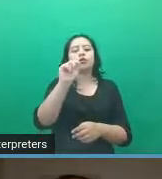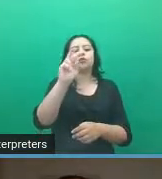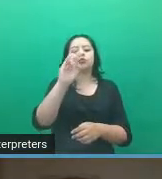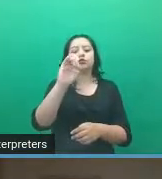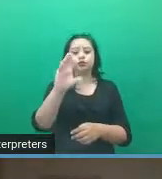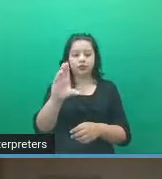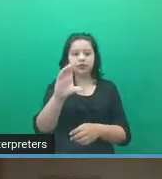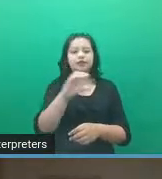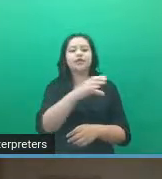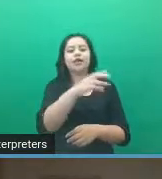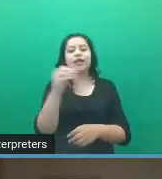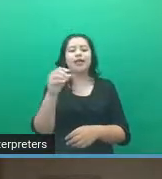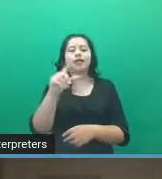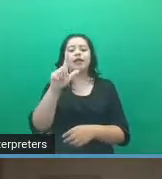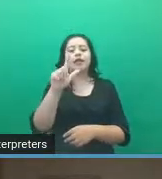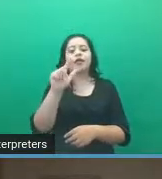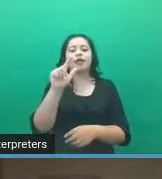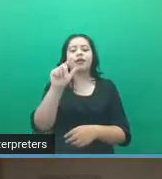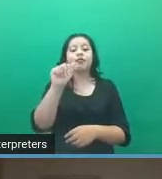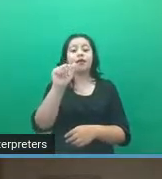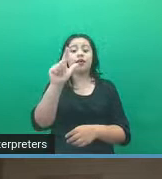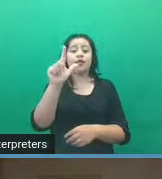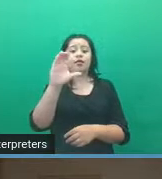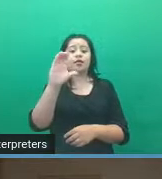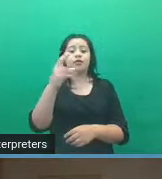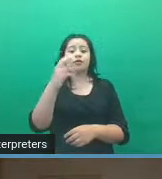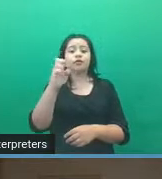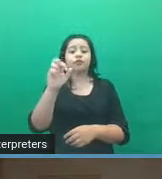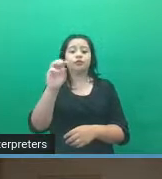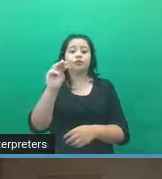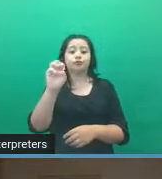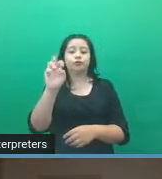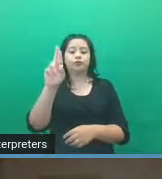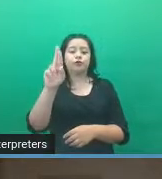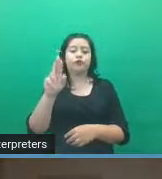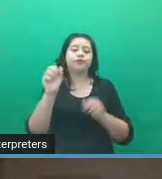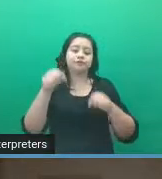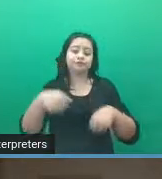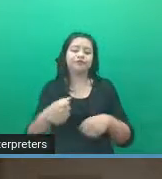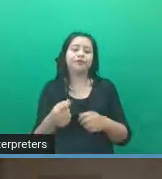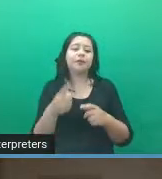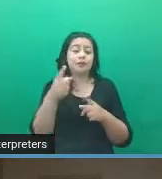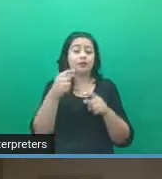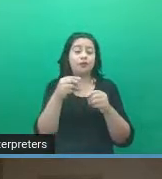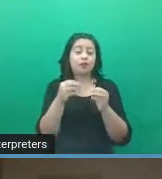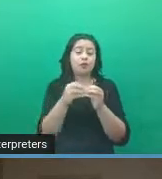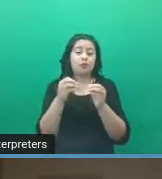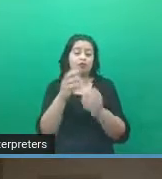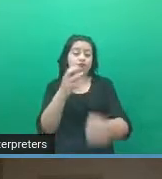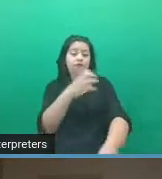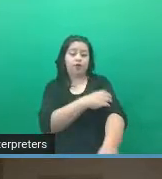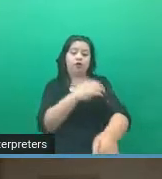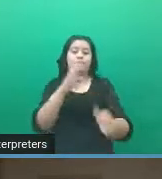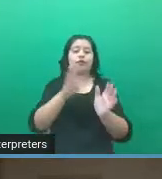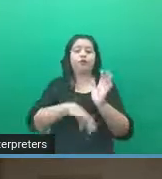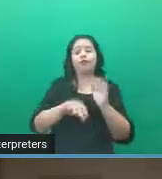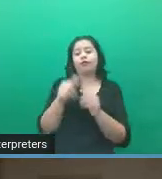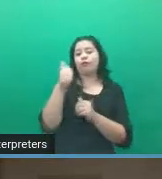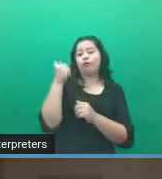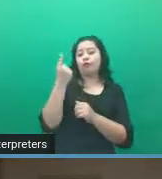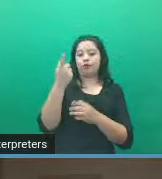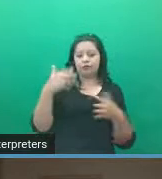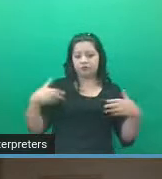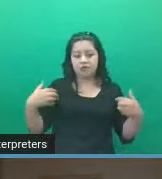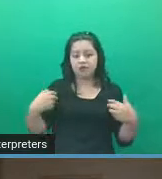Survey Gizmo. These are designed to be even more powerful than Surveymonkey with their own particular features. With the rise